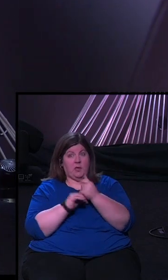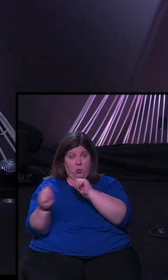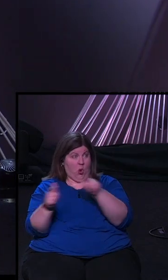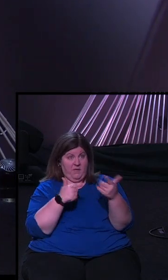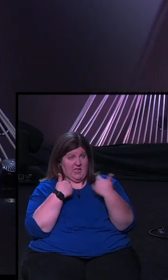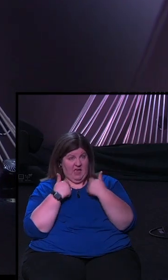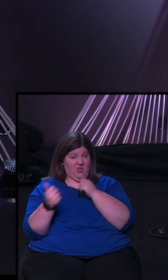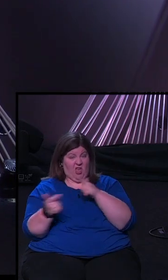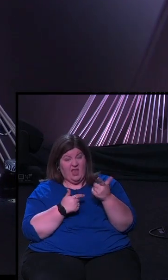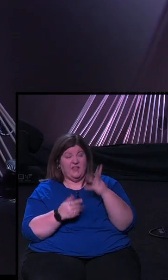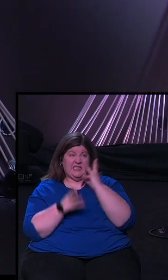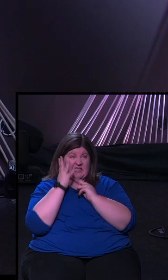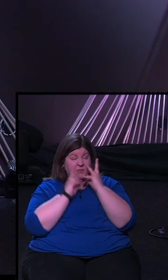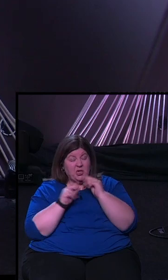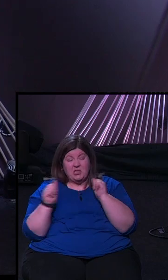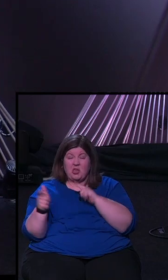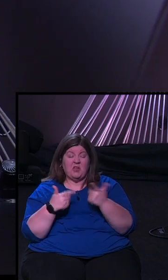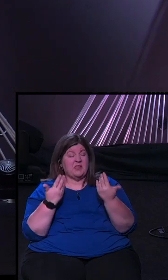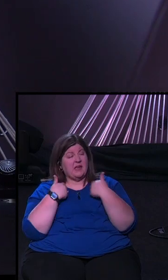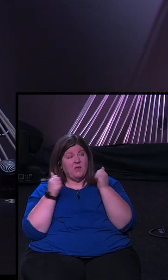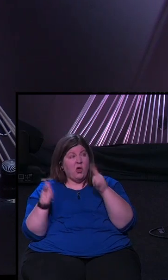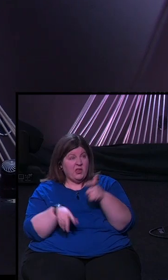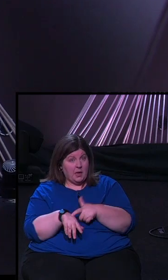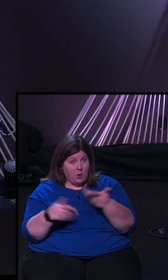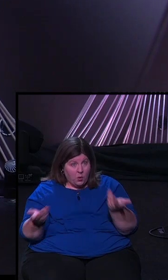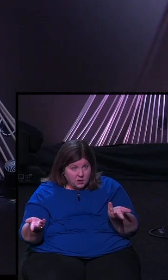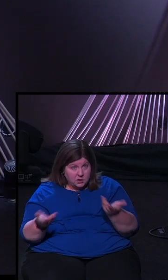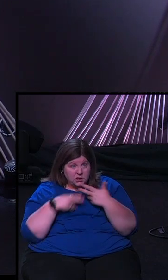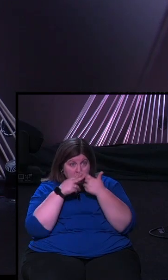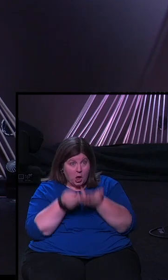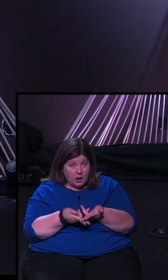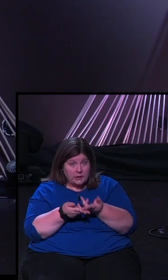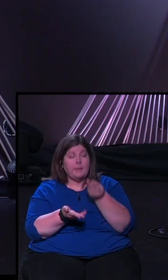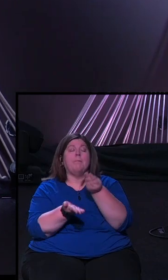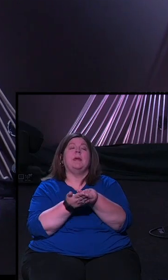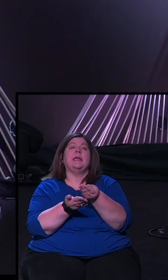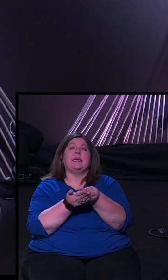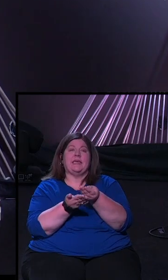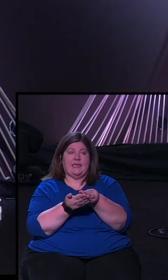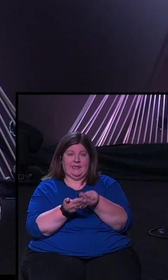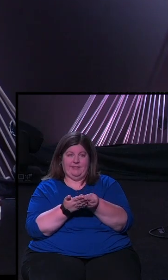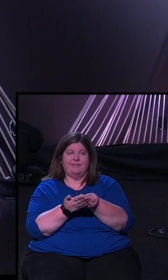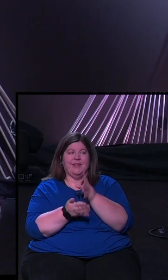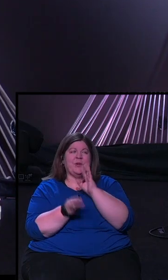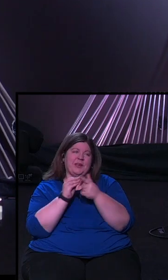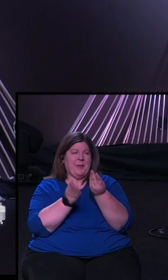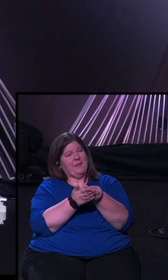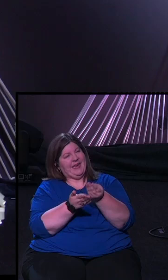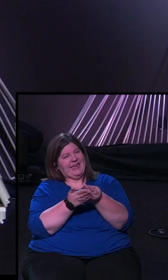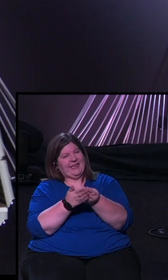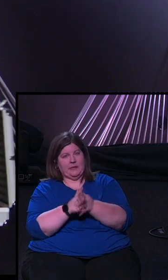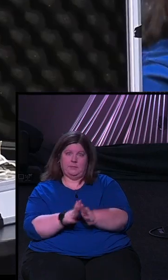of us deal with, all of us encounter all the time, and the tool is called money. I actually want to talk about money, and so just